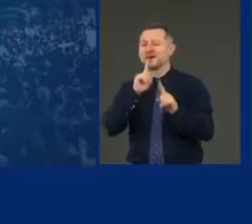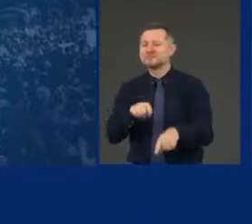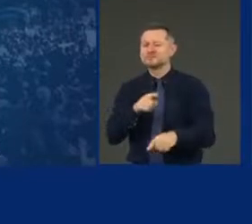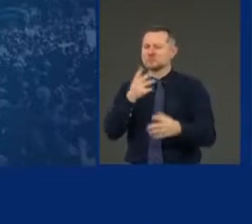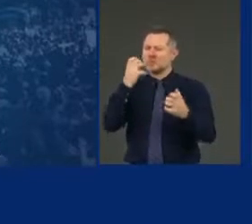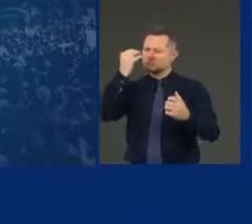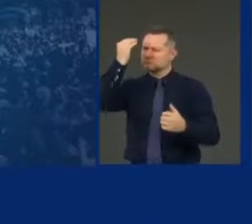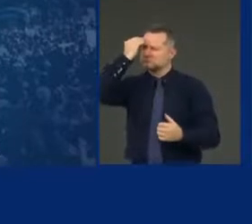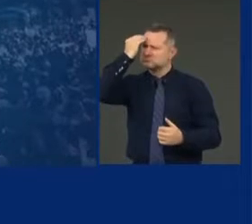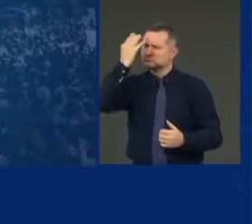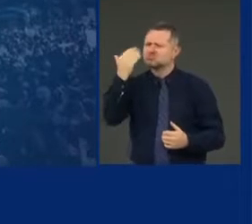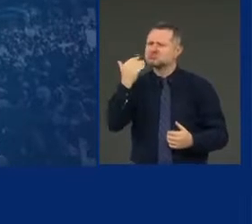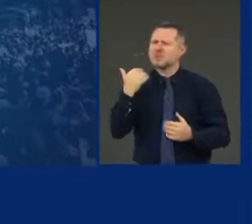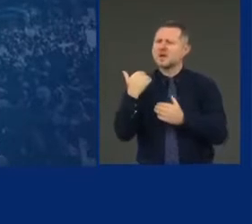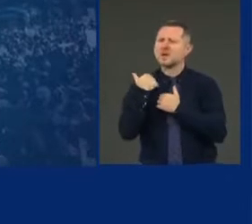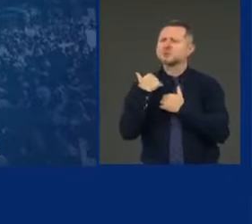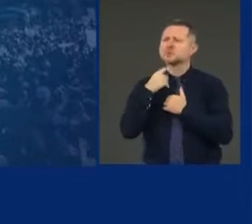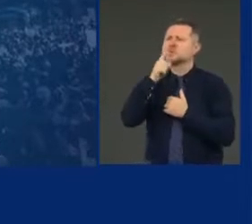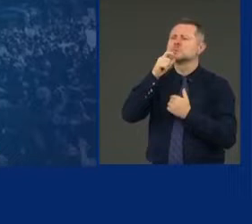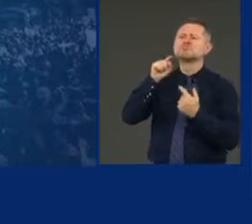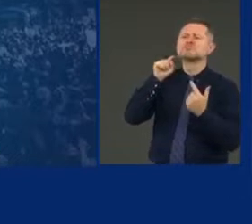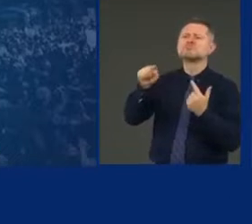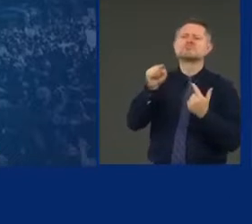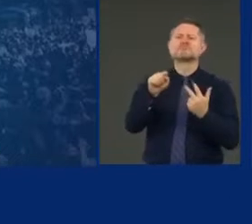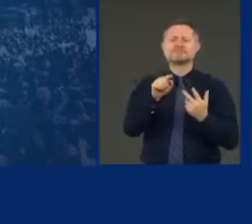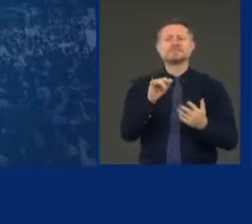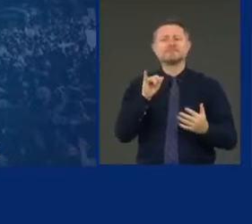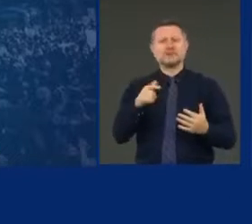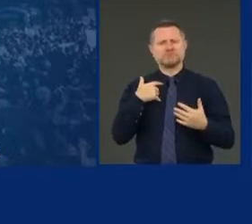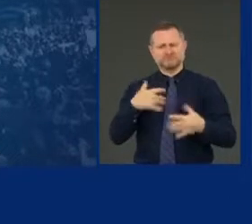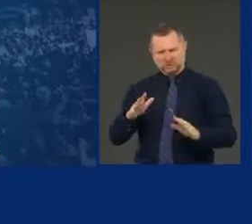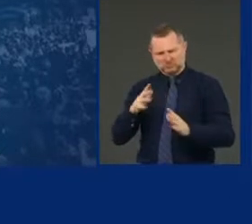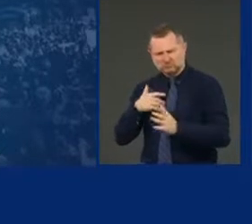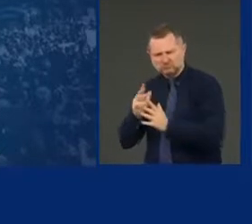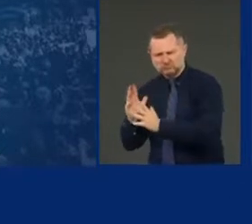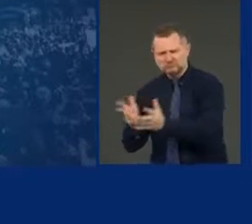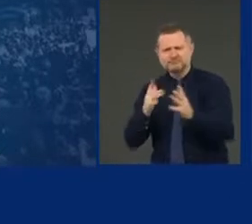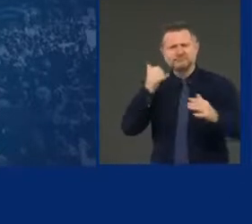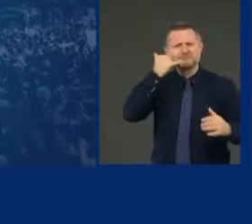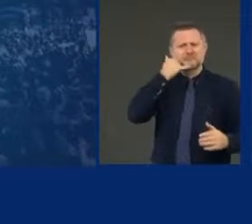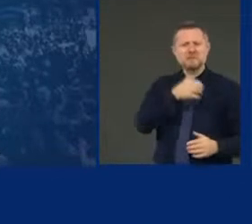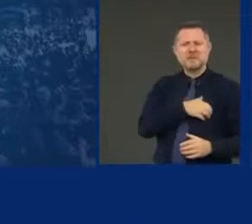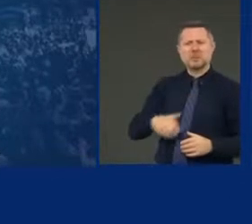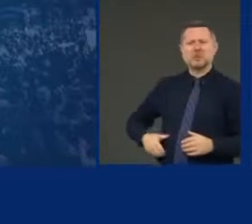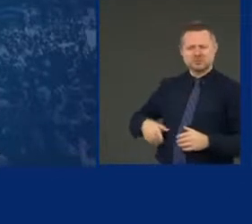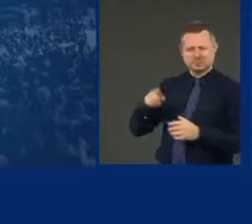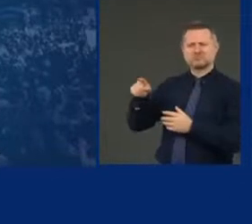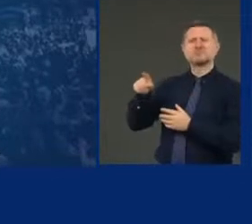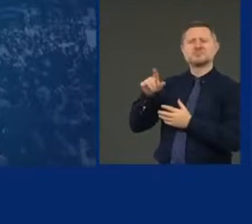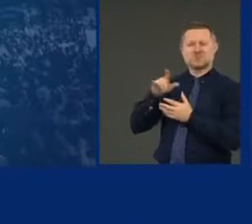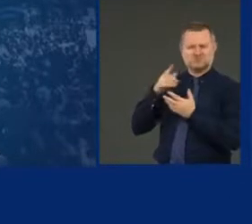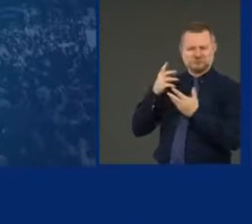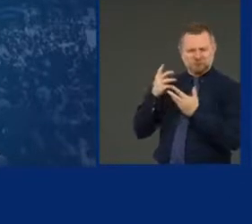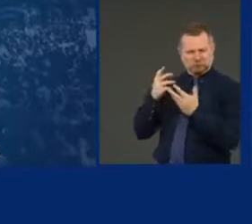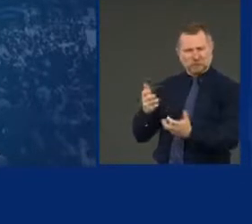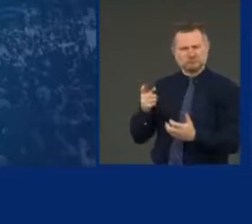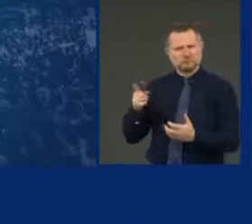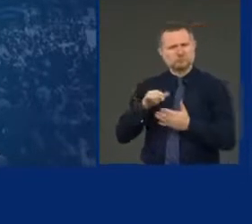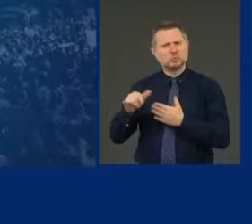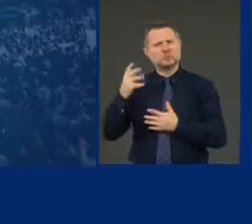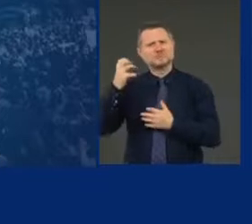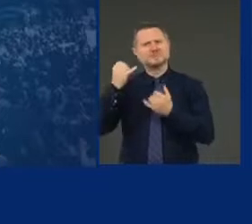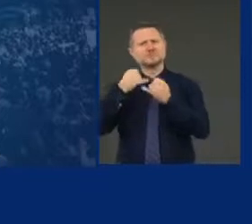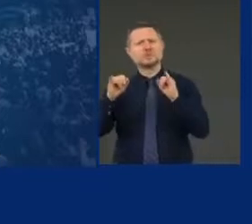accountability. I spoke with the mayor. He wants an independent review of what happened yesterday.